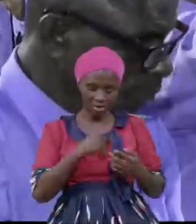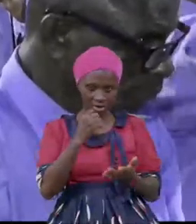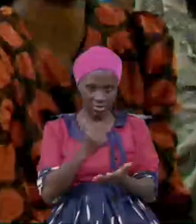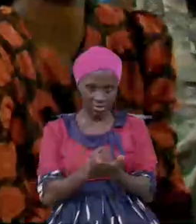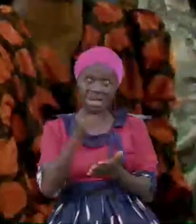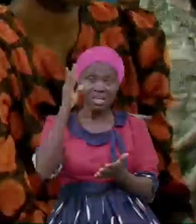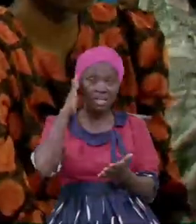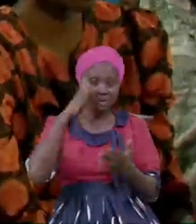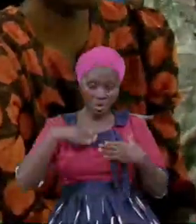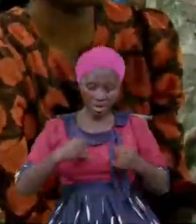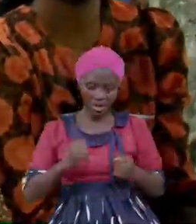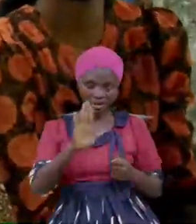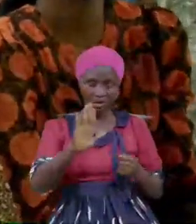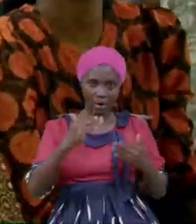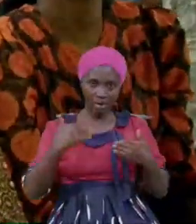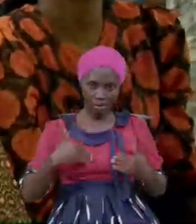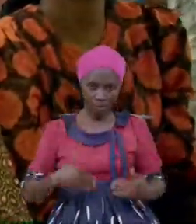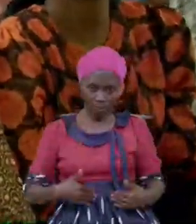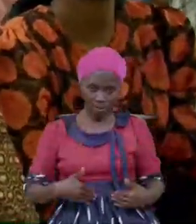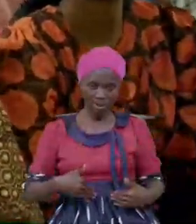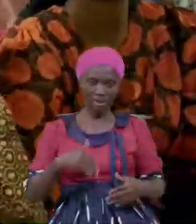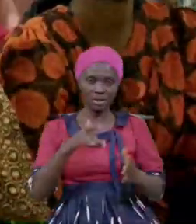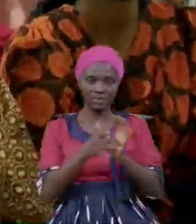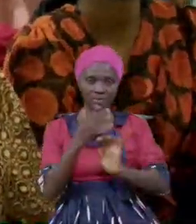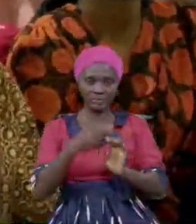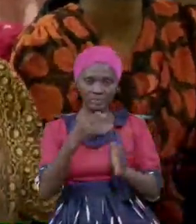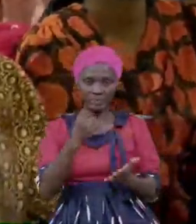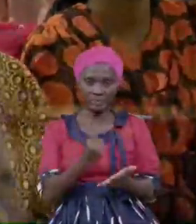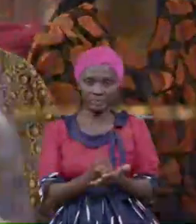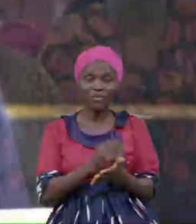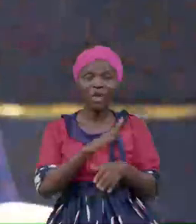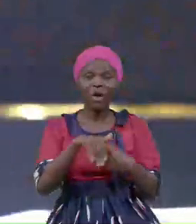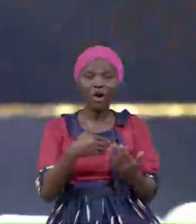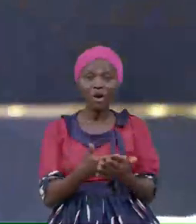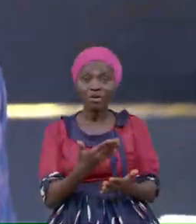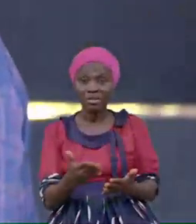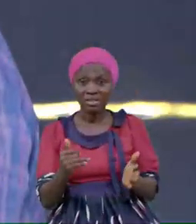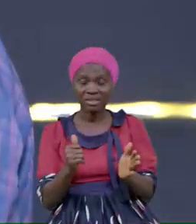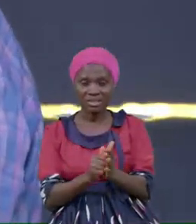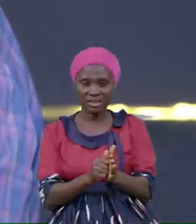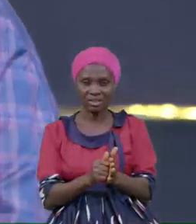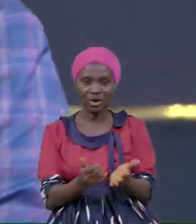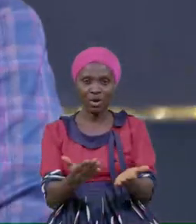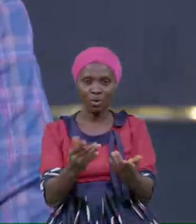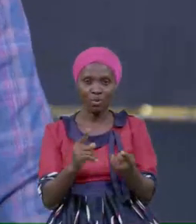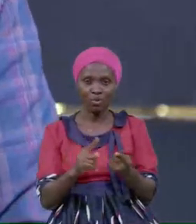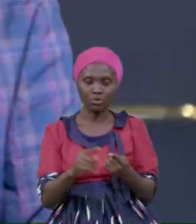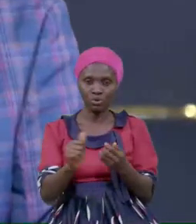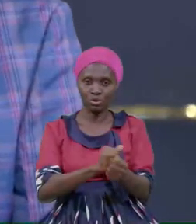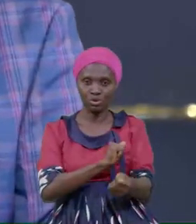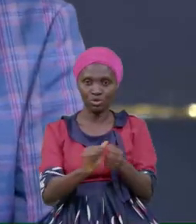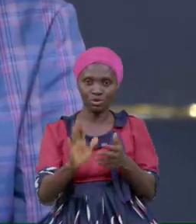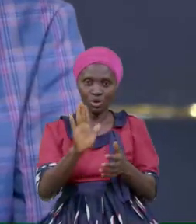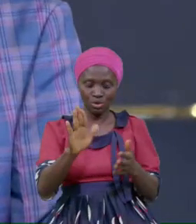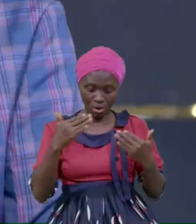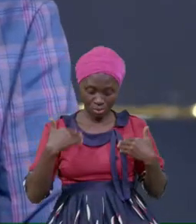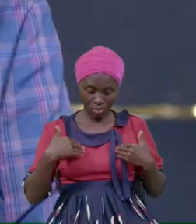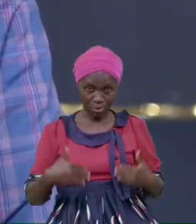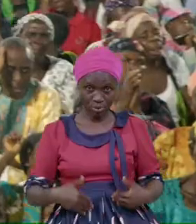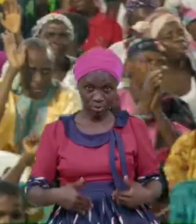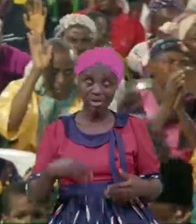body. All the sins that want to break up your system, the Lord will take everything